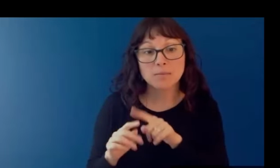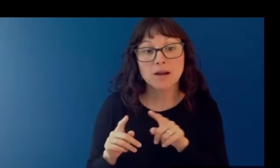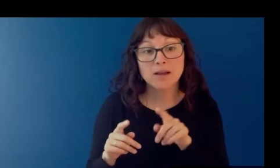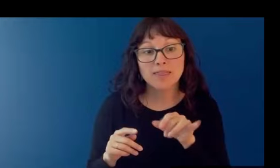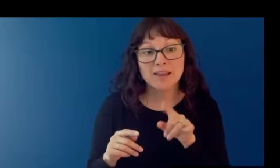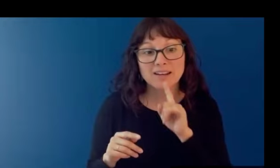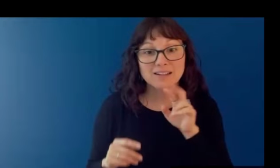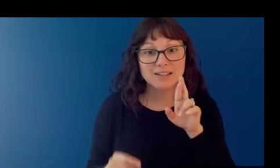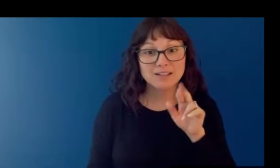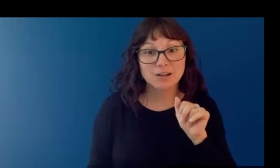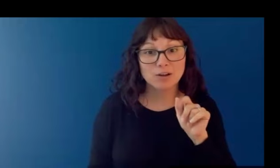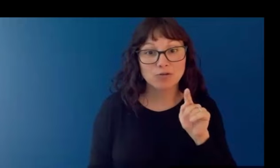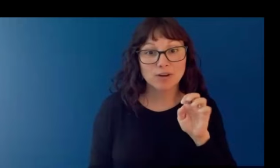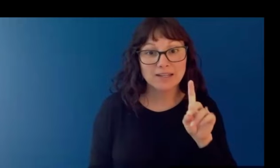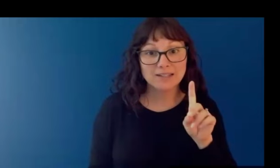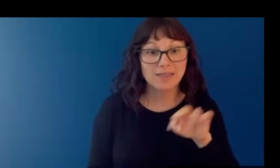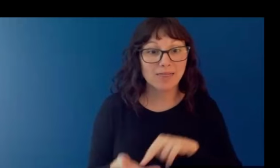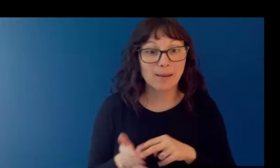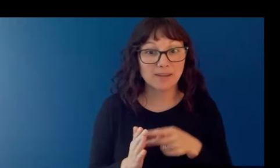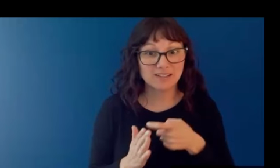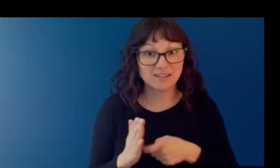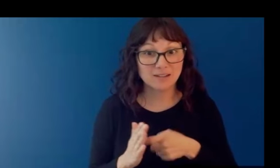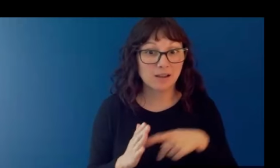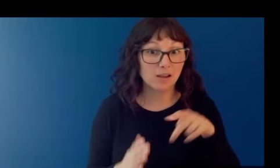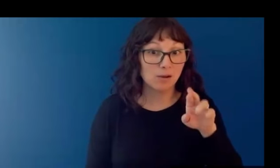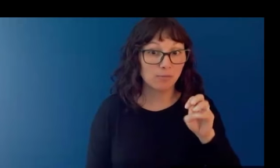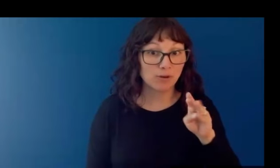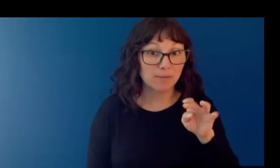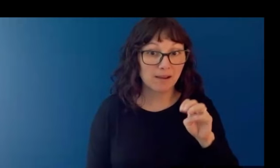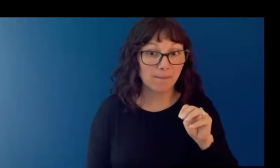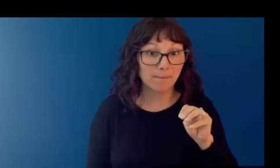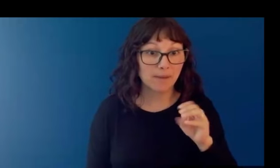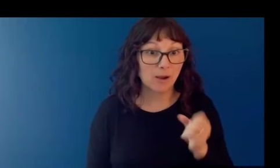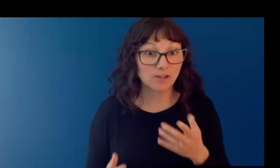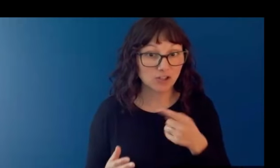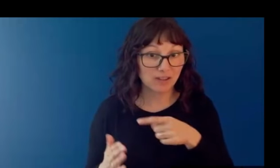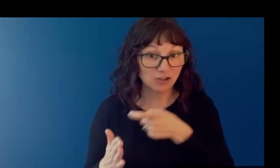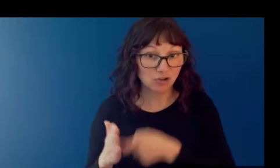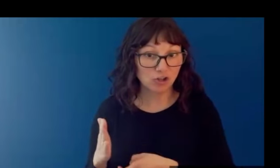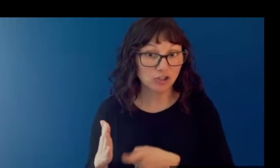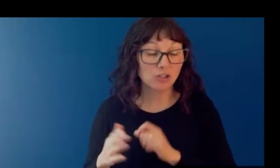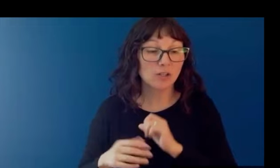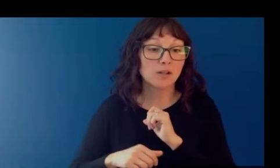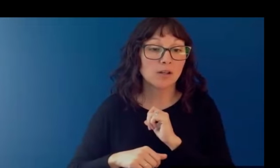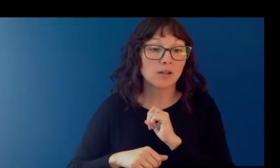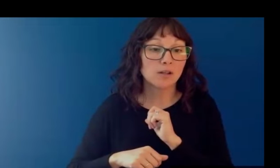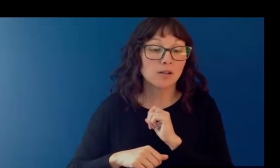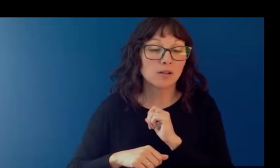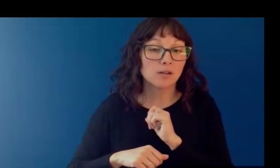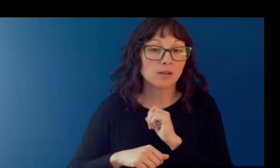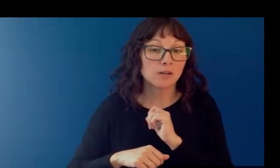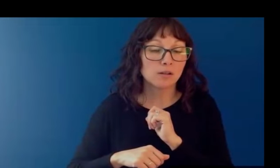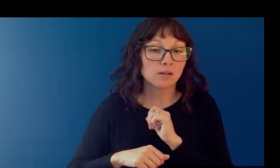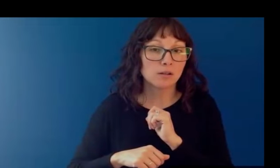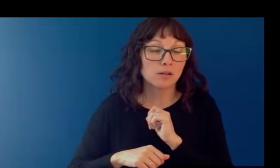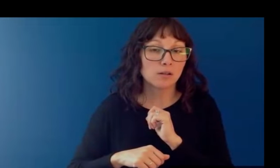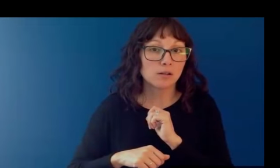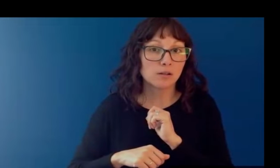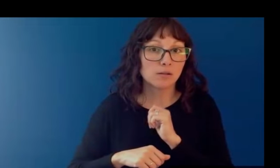the premium is developed, how much they're going to charge you based on it being